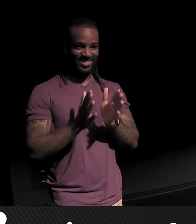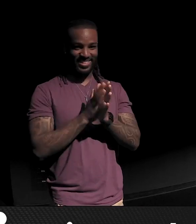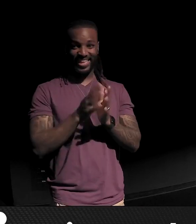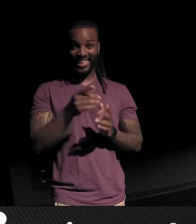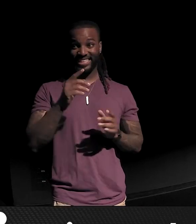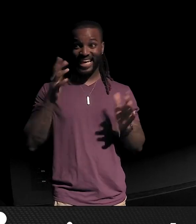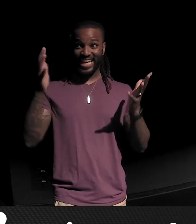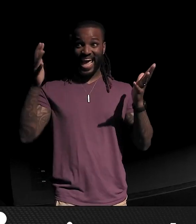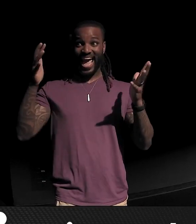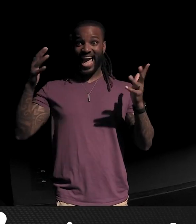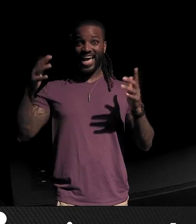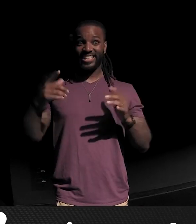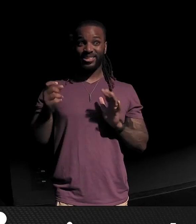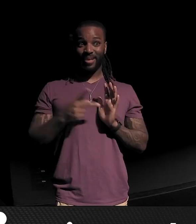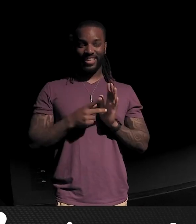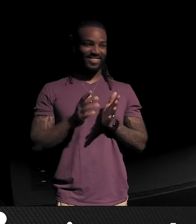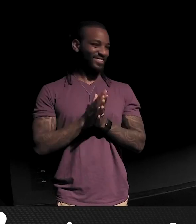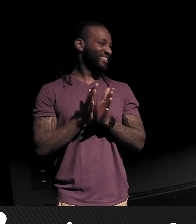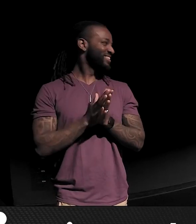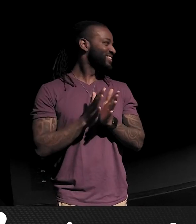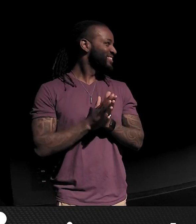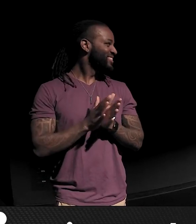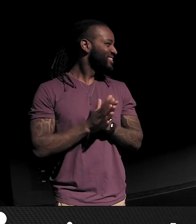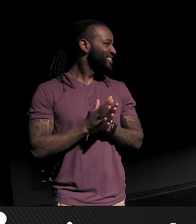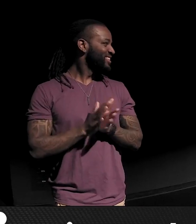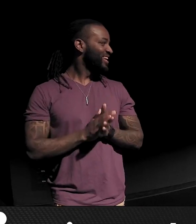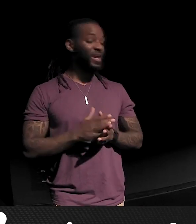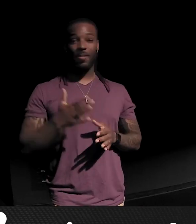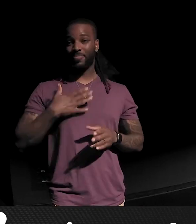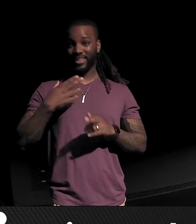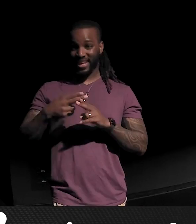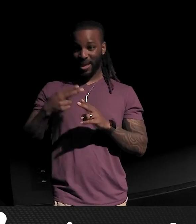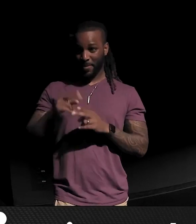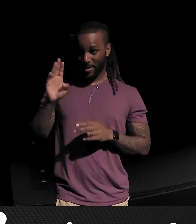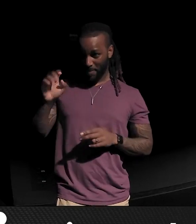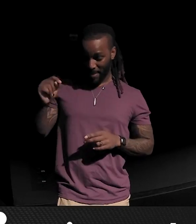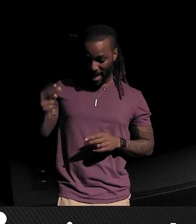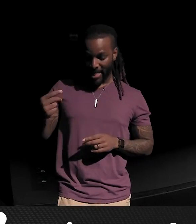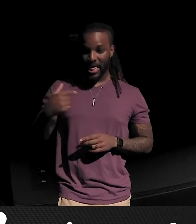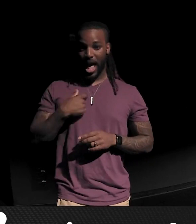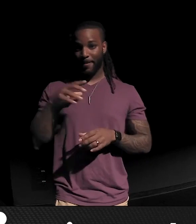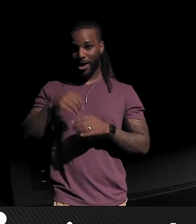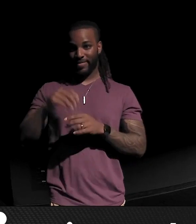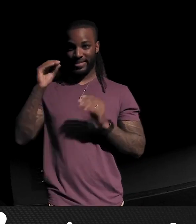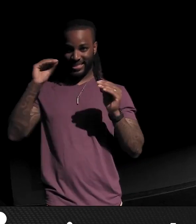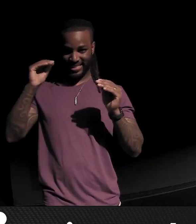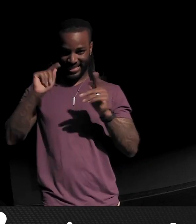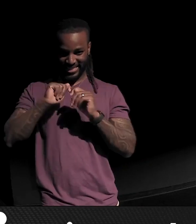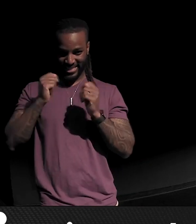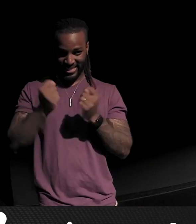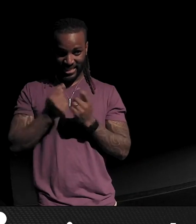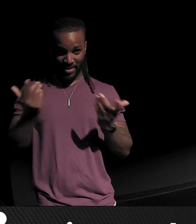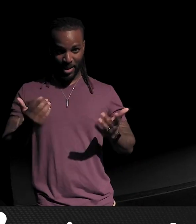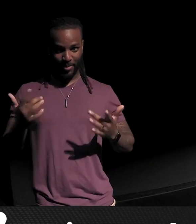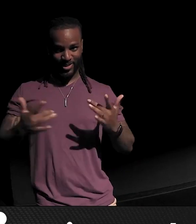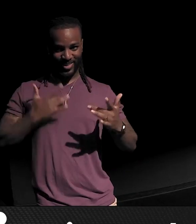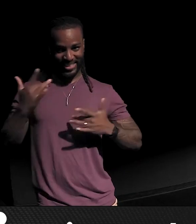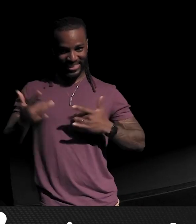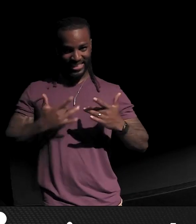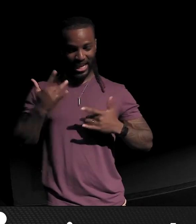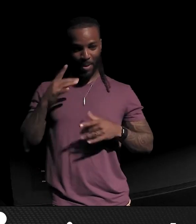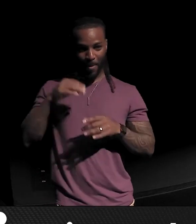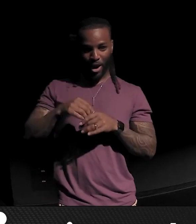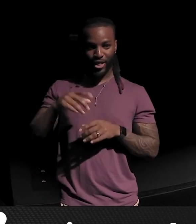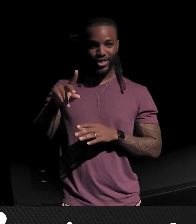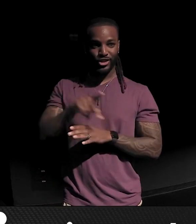Hello, good morning. My name is Beth Guckenberger. I'm part of the teaching team here, and I'm so excited to be part of the Psalms of